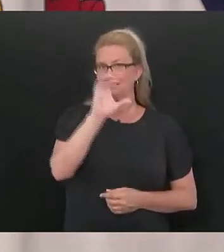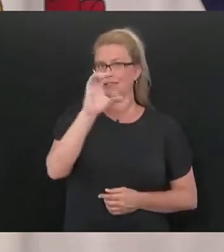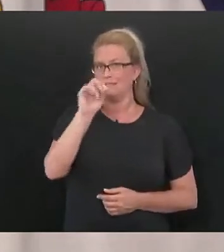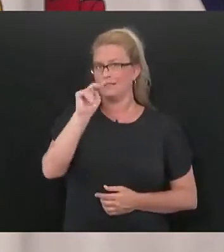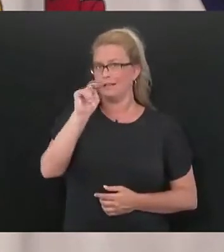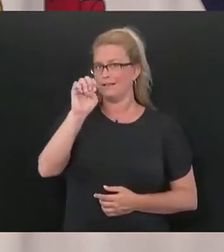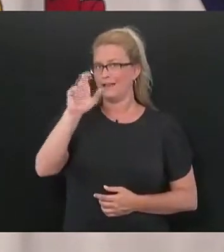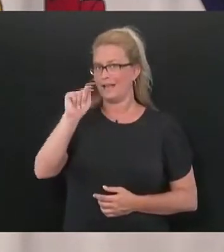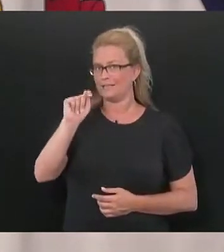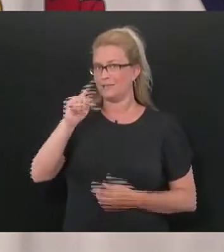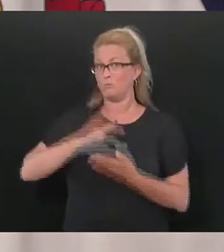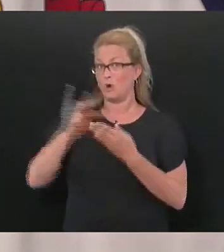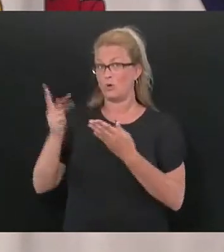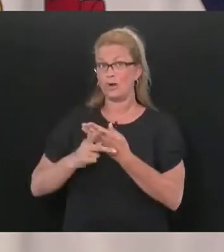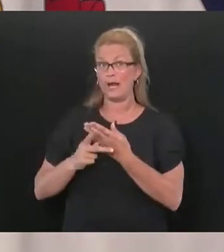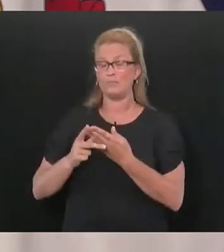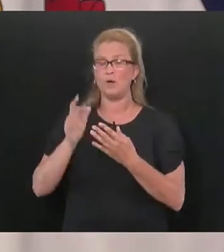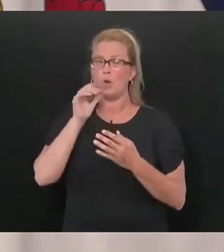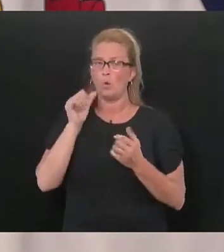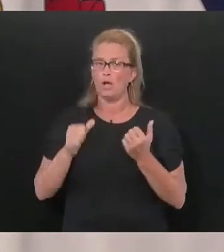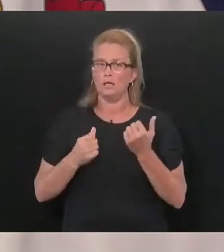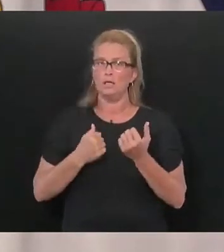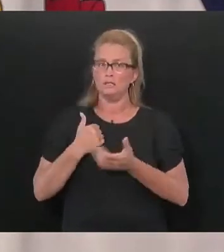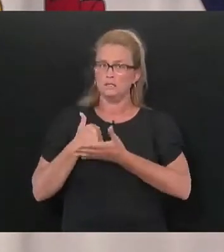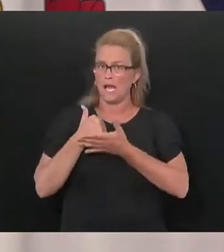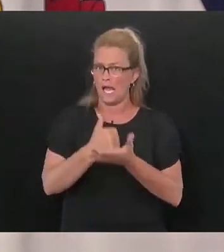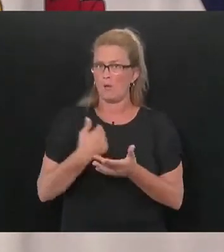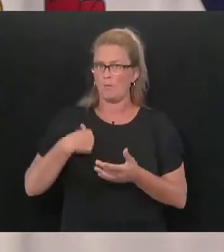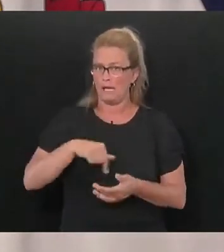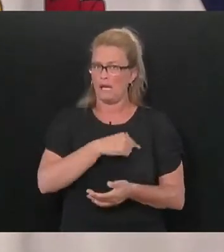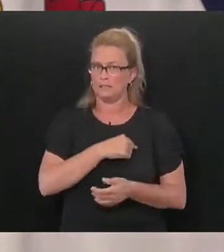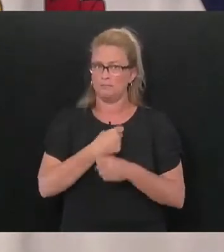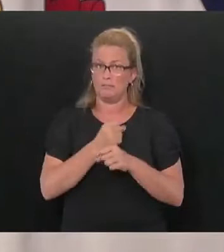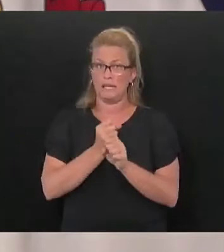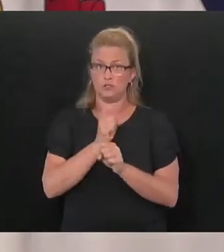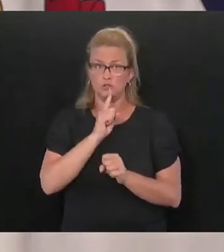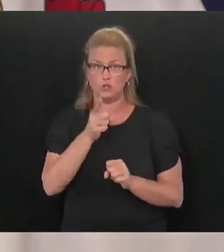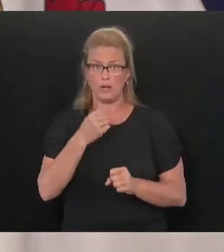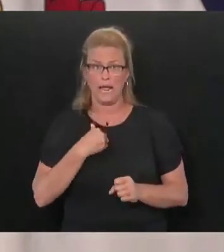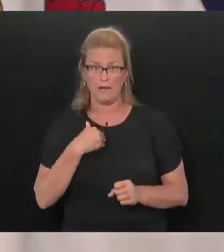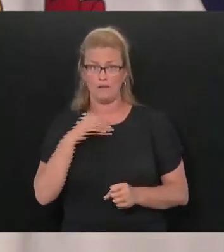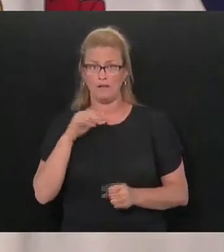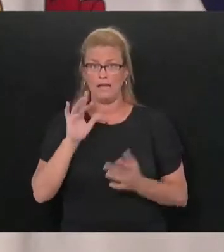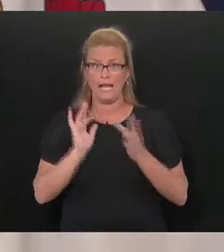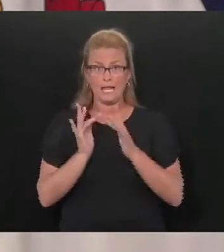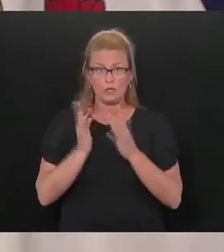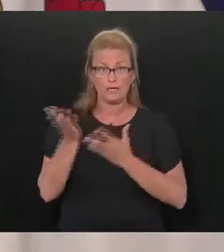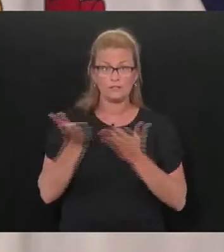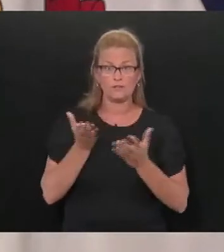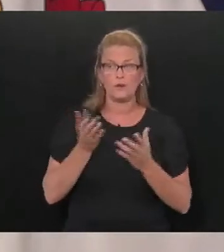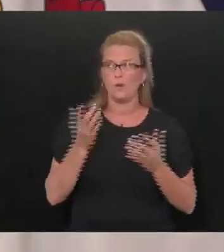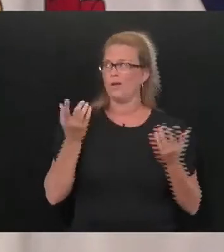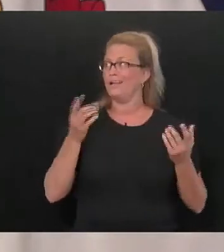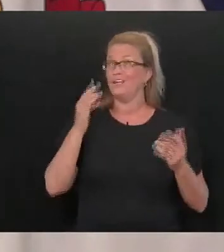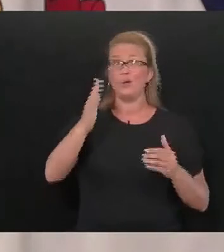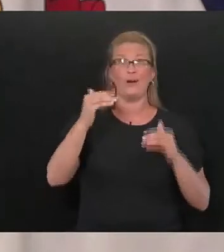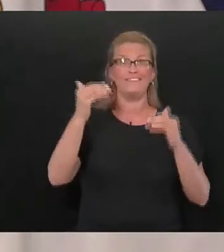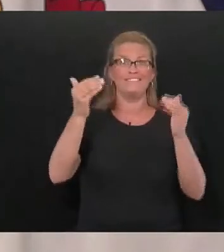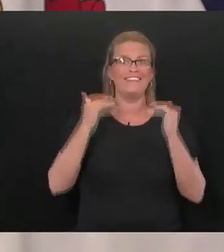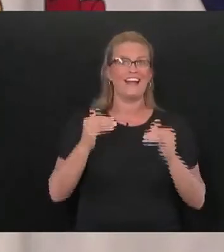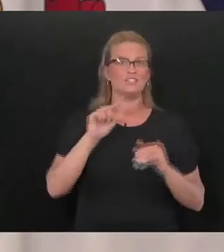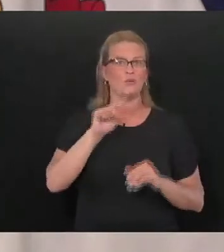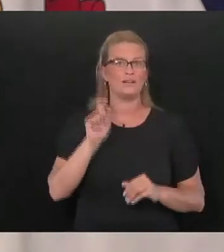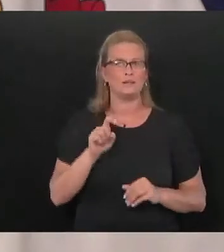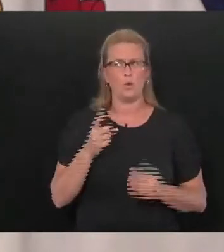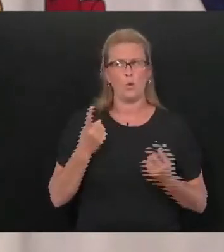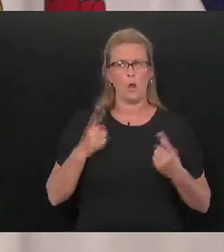absolutely, ensure us to be able to have the broadband. And your first questions may be, well, what if the kids can't get there? What are we going to do